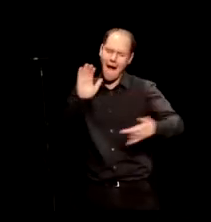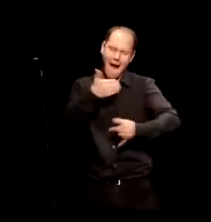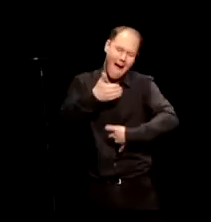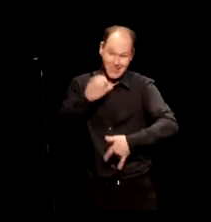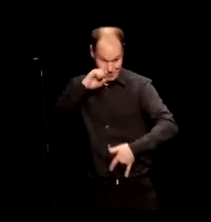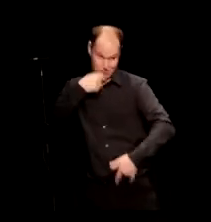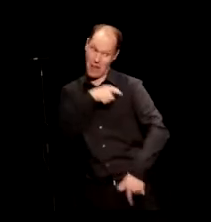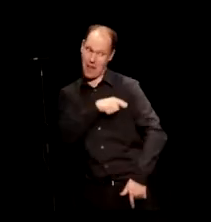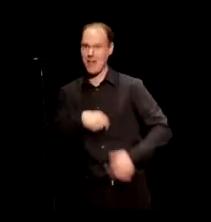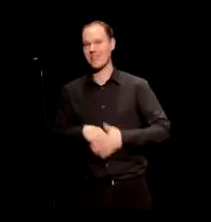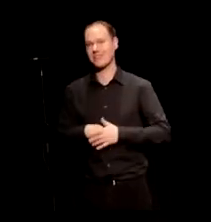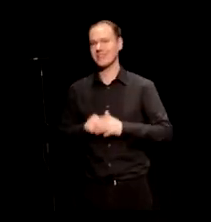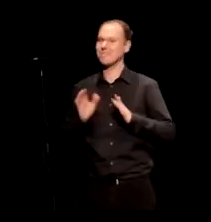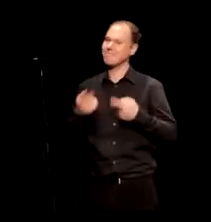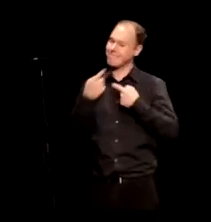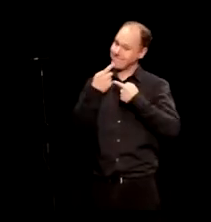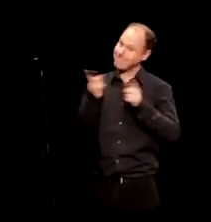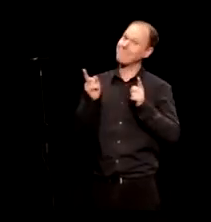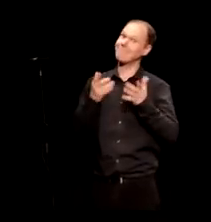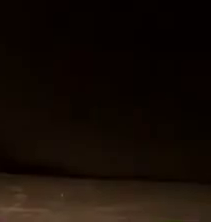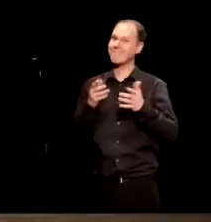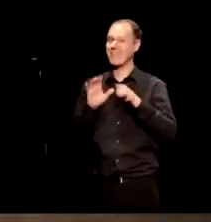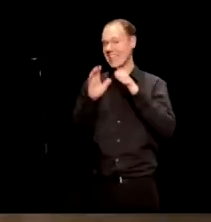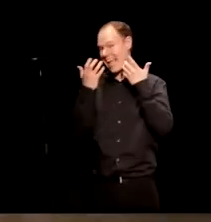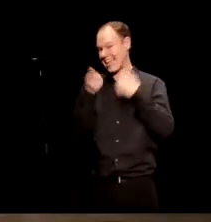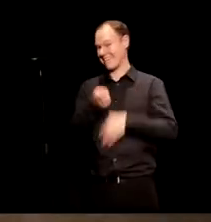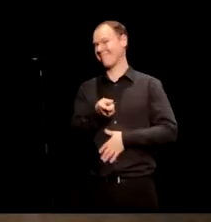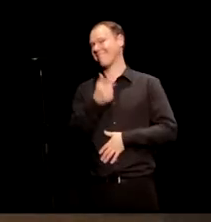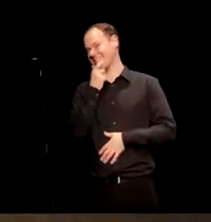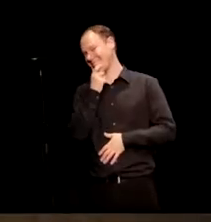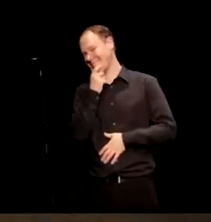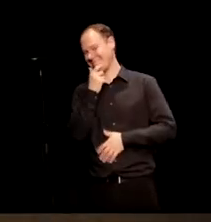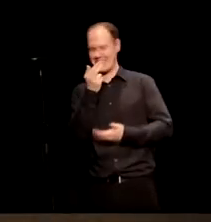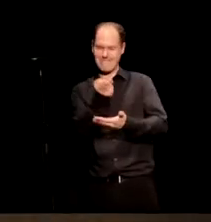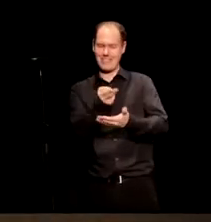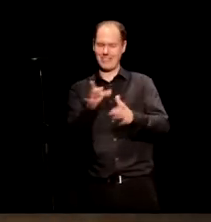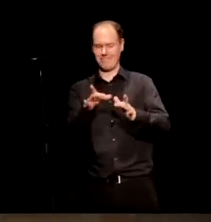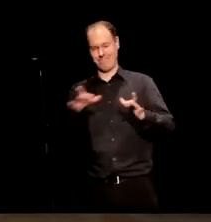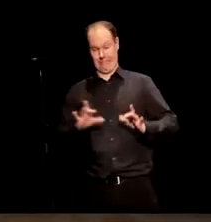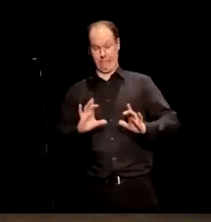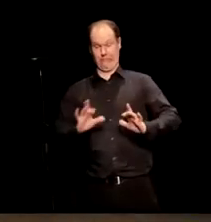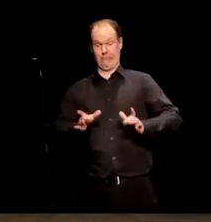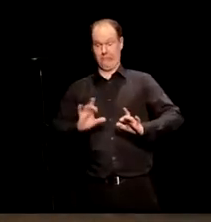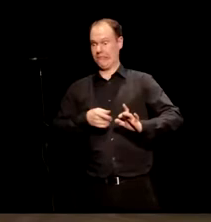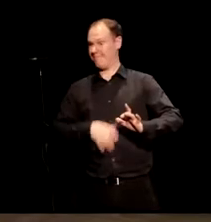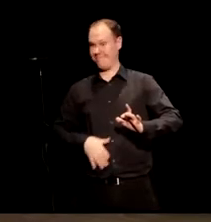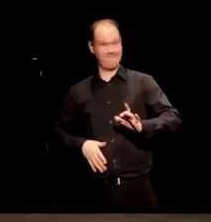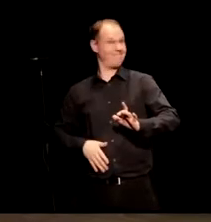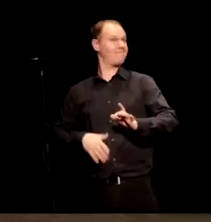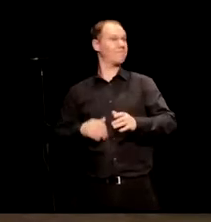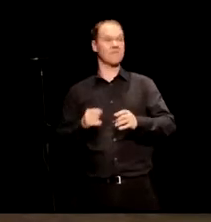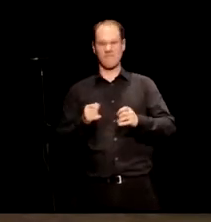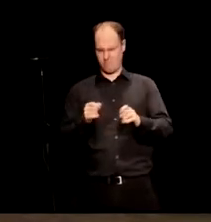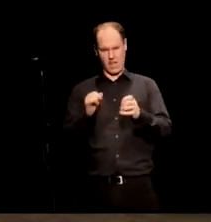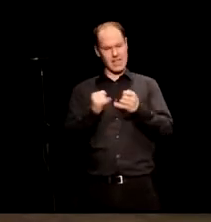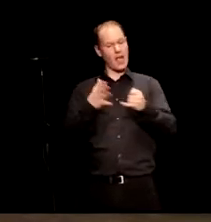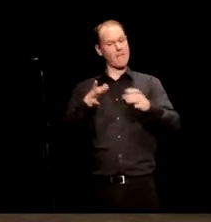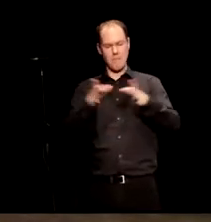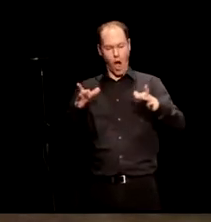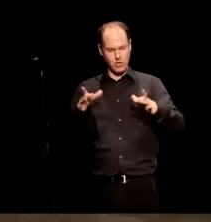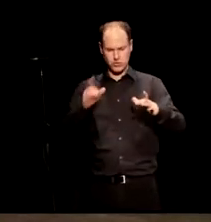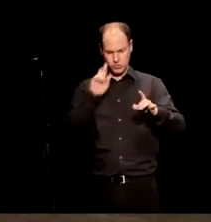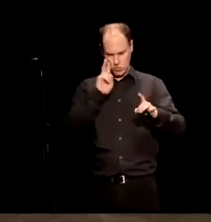Yeah, I gotta admit, if it wasn't for that cat, the picture of it, I couldn't tell that box from any other silver